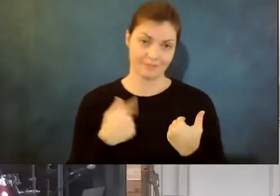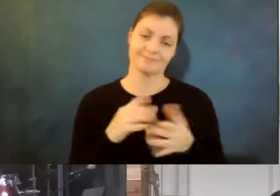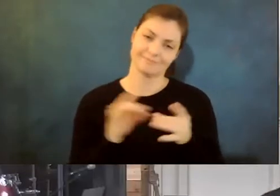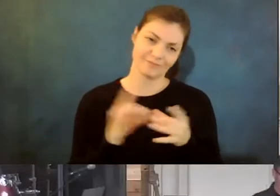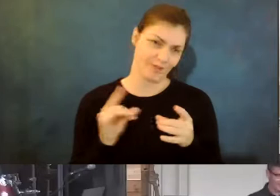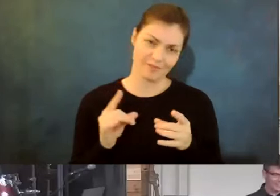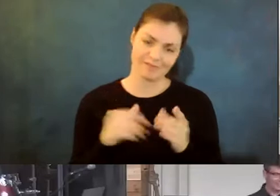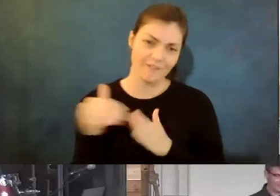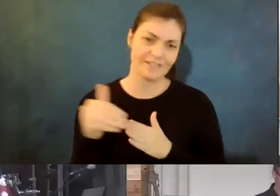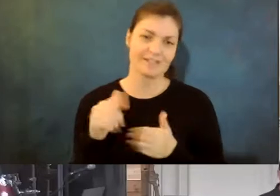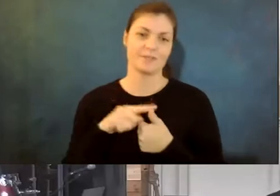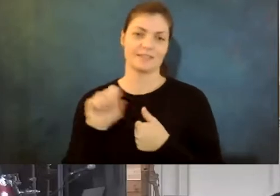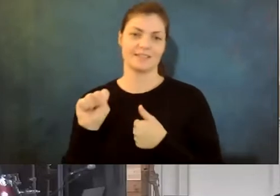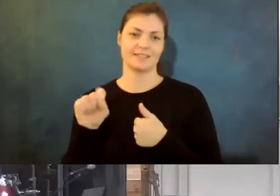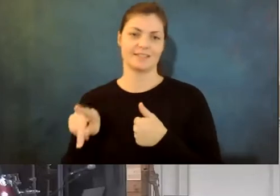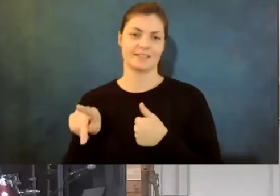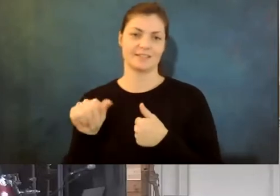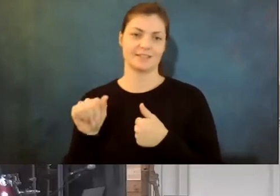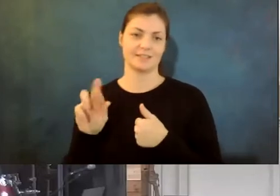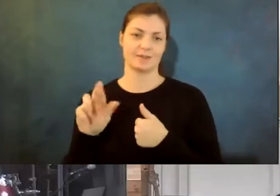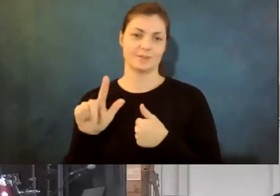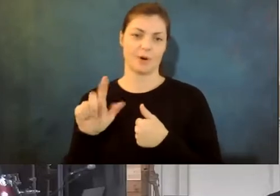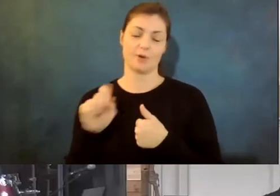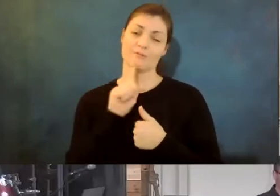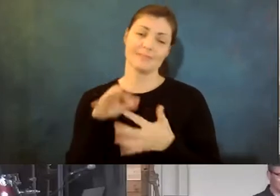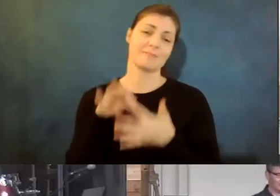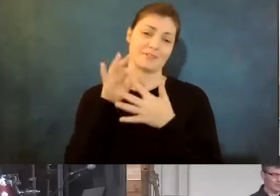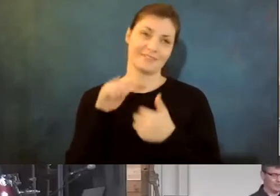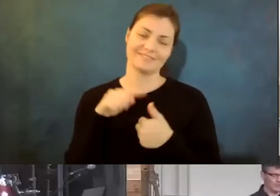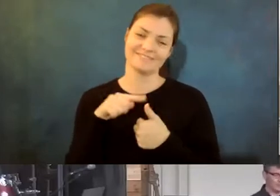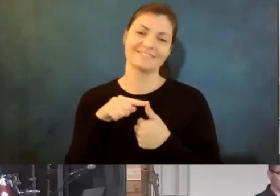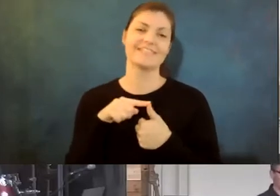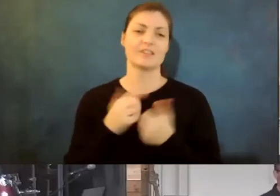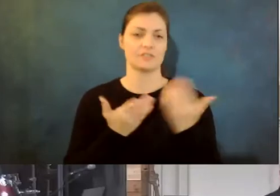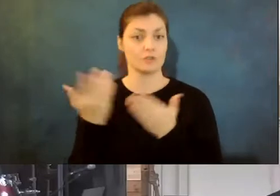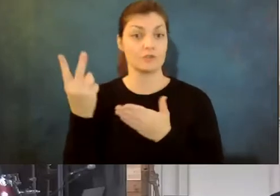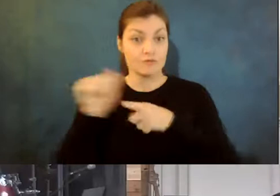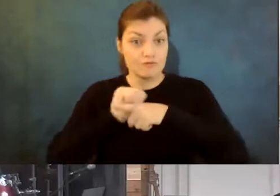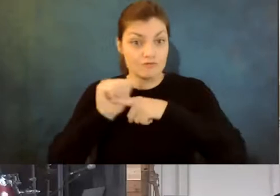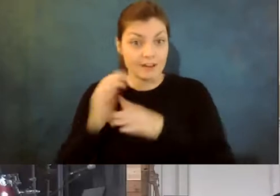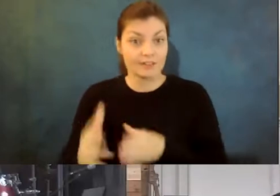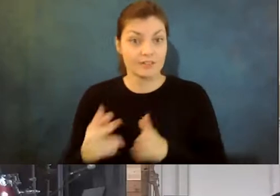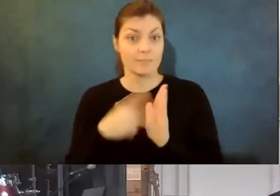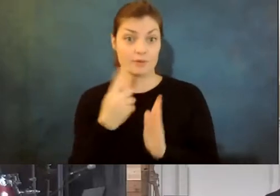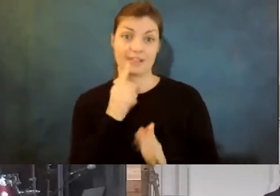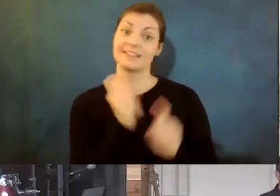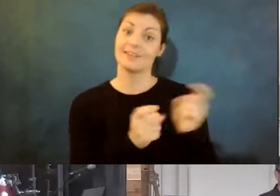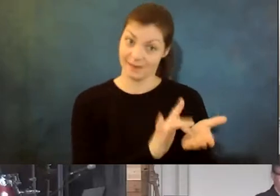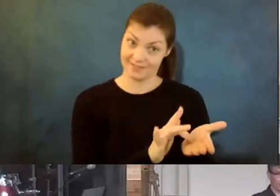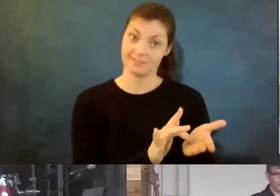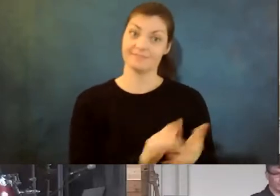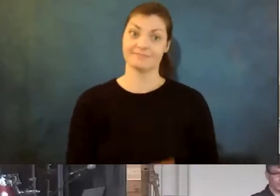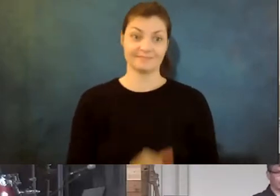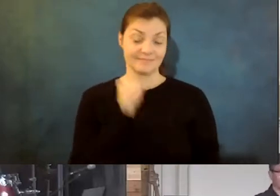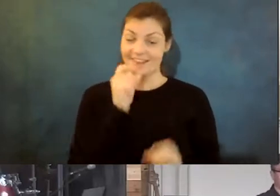Sparkle, she's special. She really is. We took her to two trainers. They both said, medicate her. And